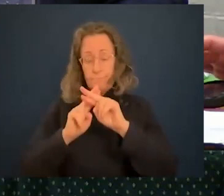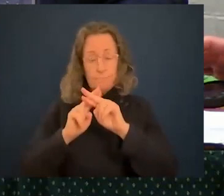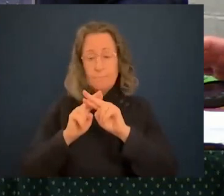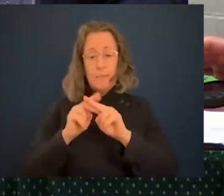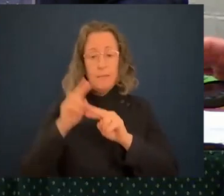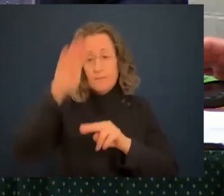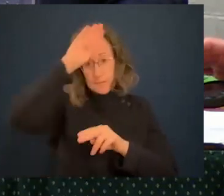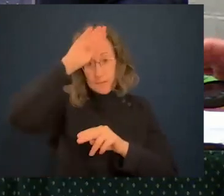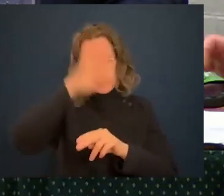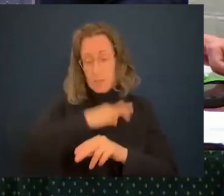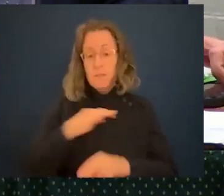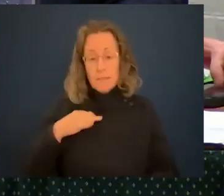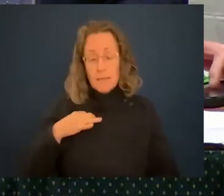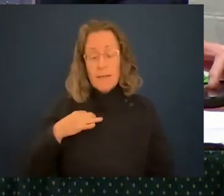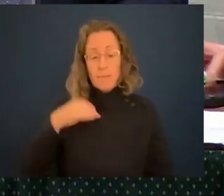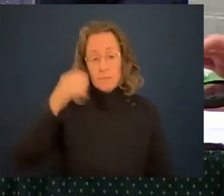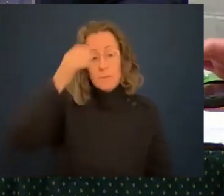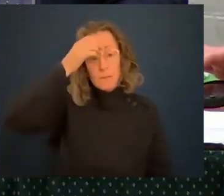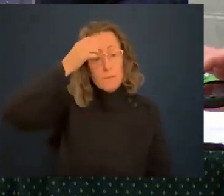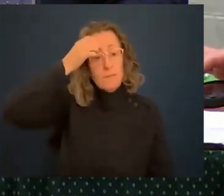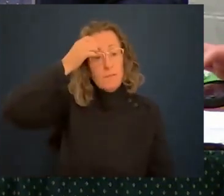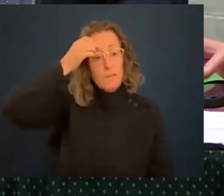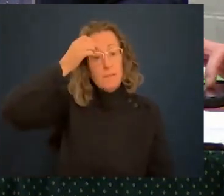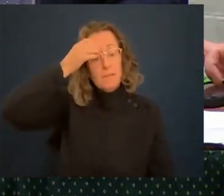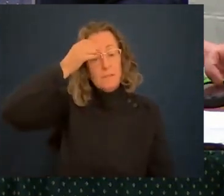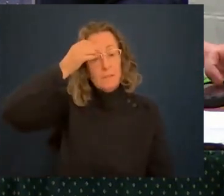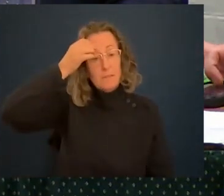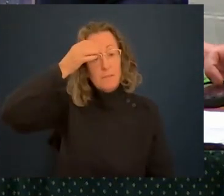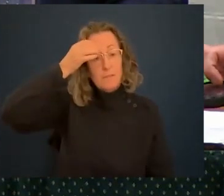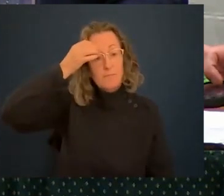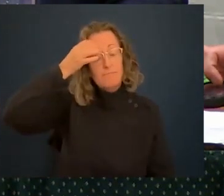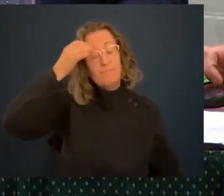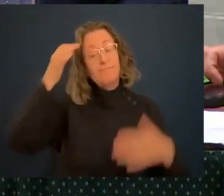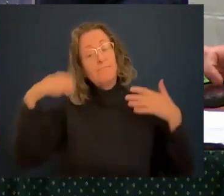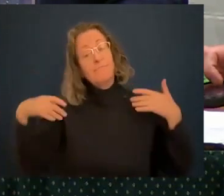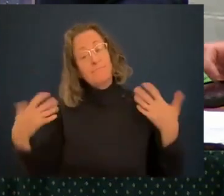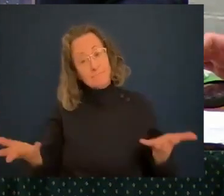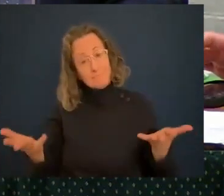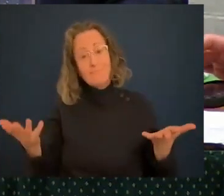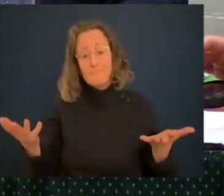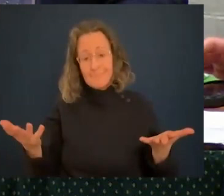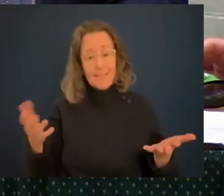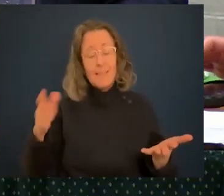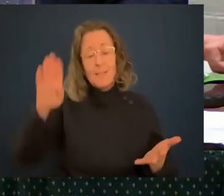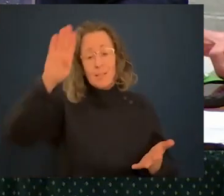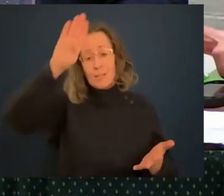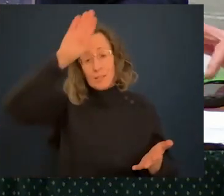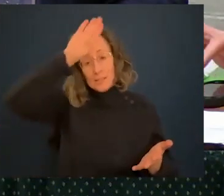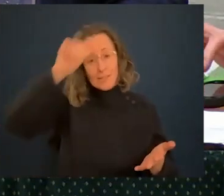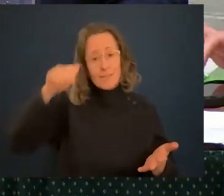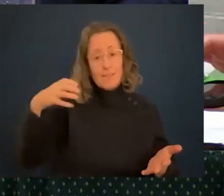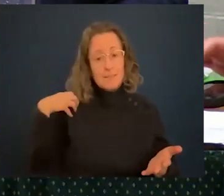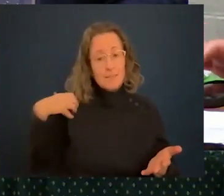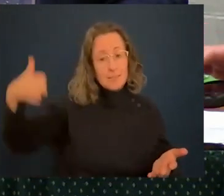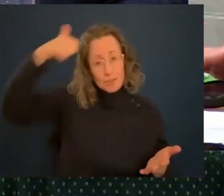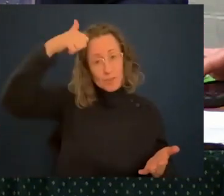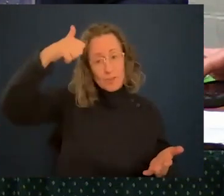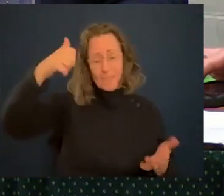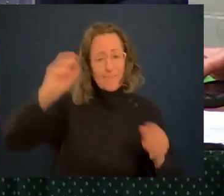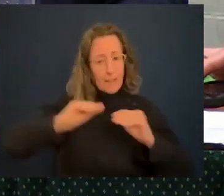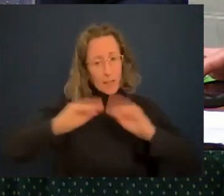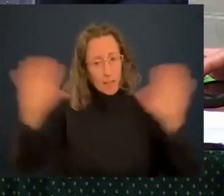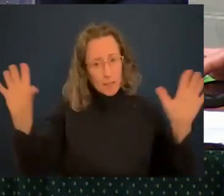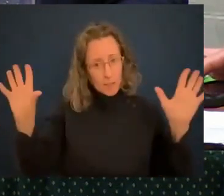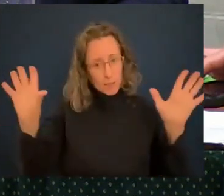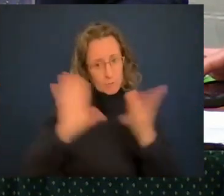is the one option where we actually wouldn't need to hire however I think we heard from Chief Howard tonight that uh that he would want to